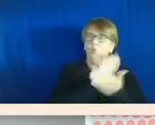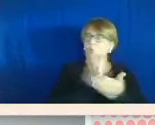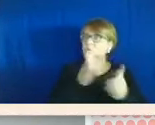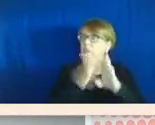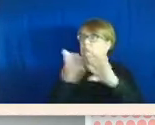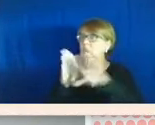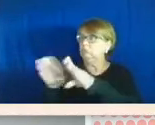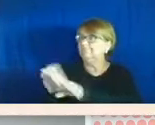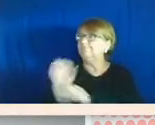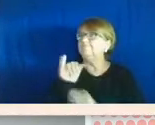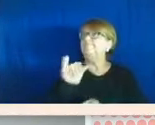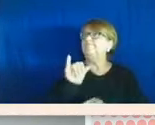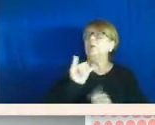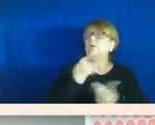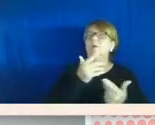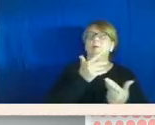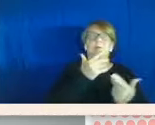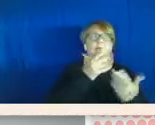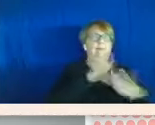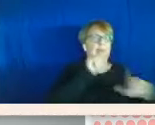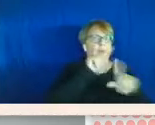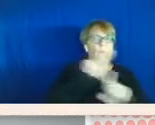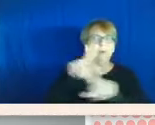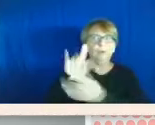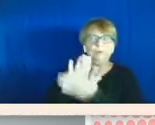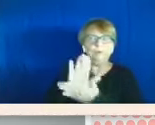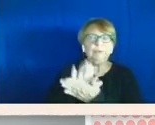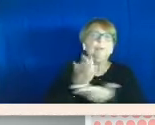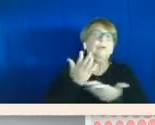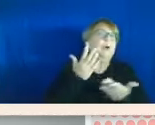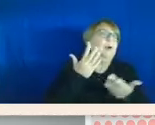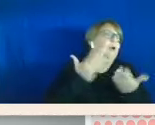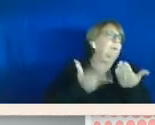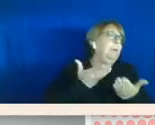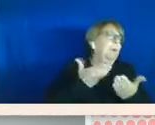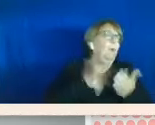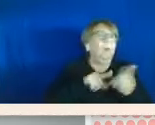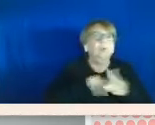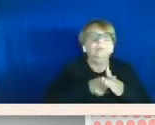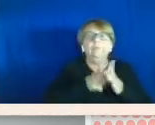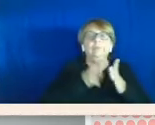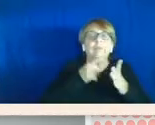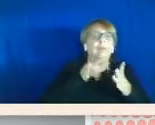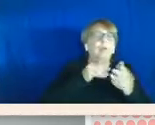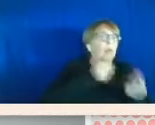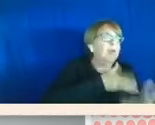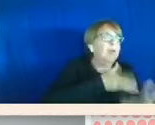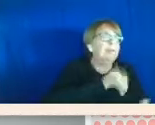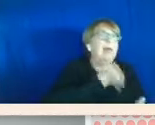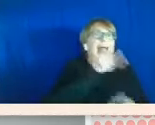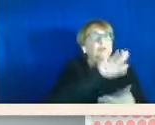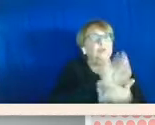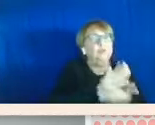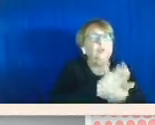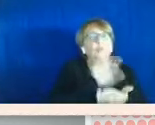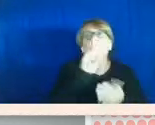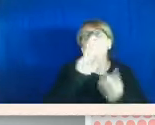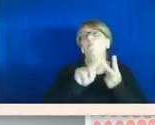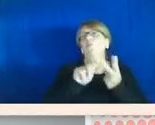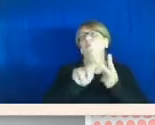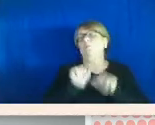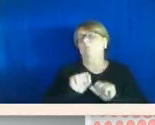weren't at school anymore. Possibly whatever was triggering them was at school, or it's also possible that now that they're at